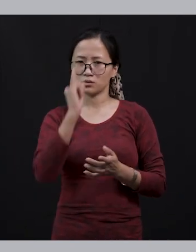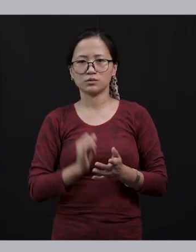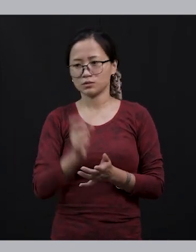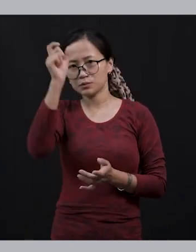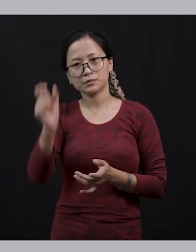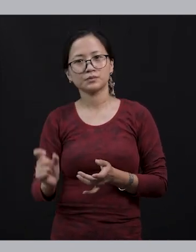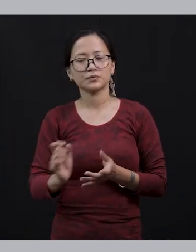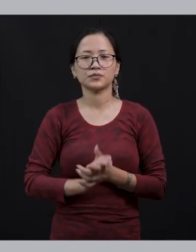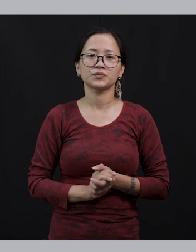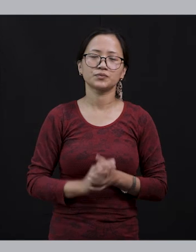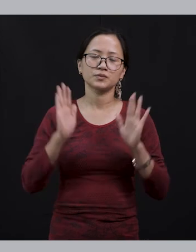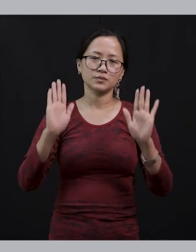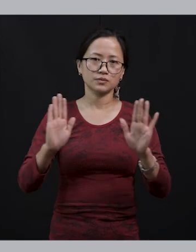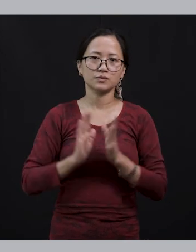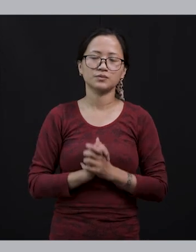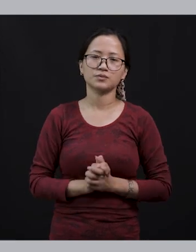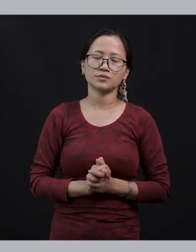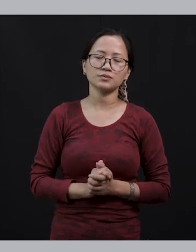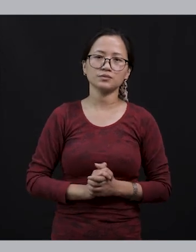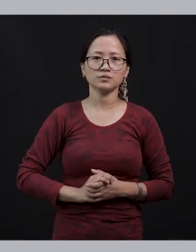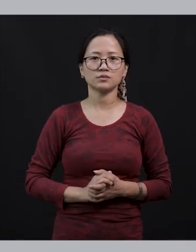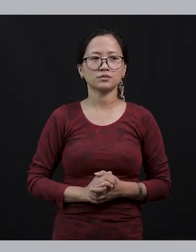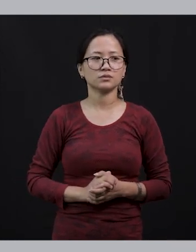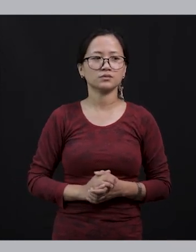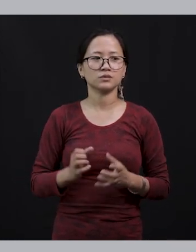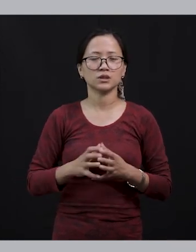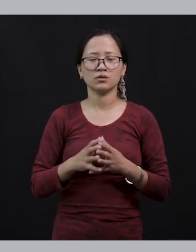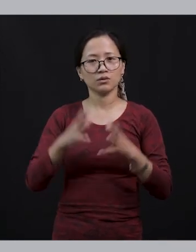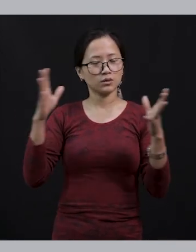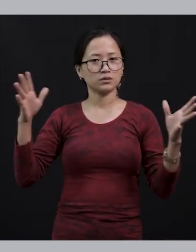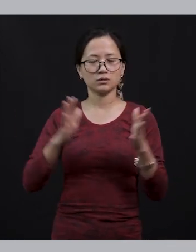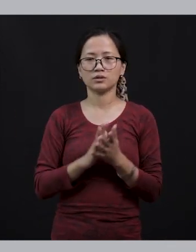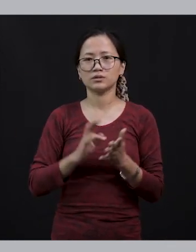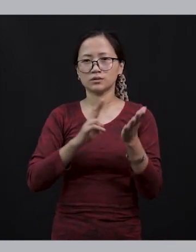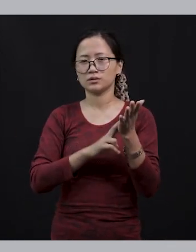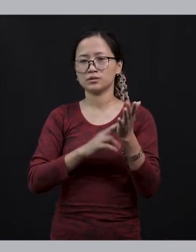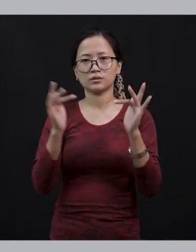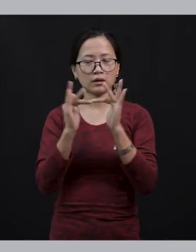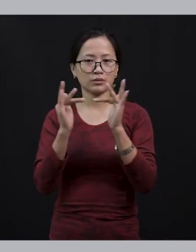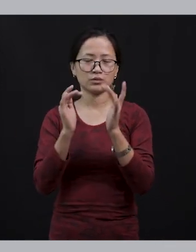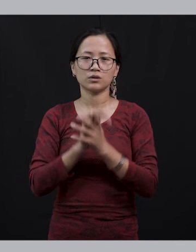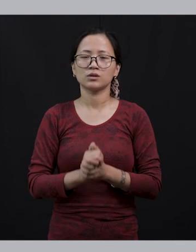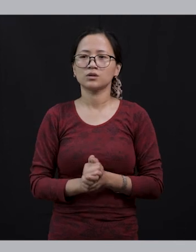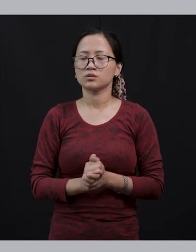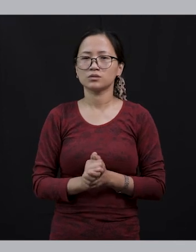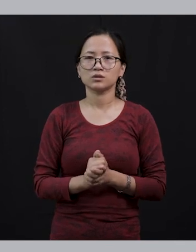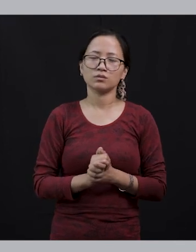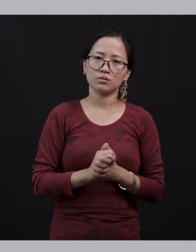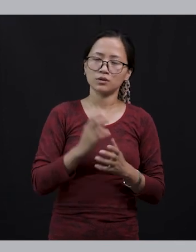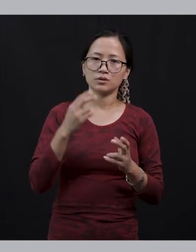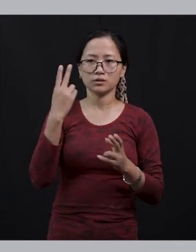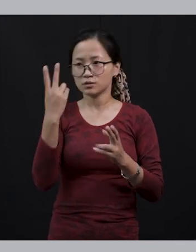person. He also had a wide network of spies so that he could get all the information from